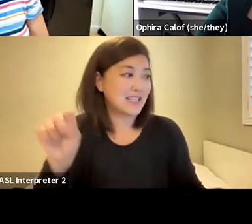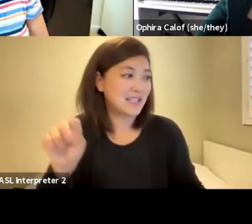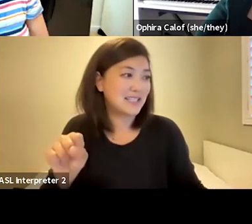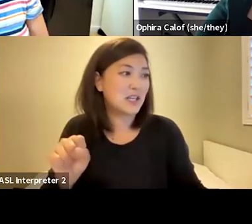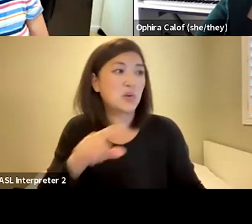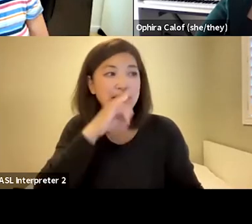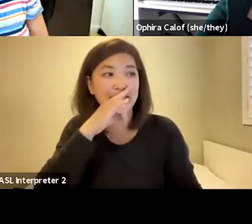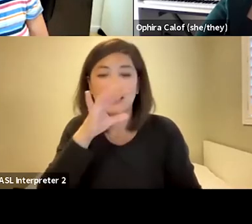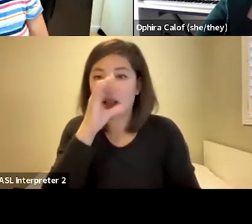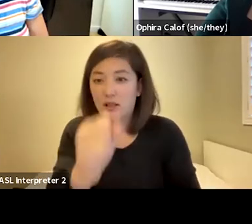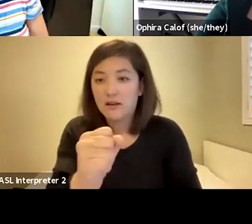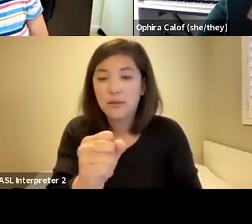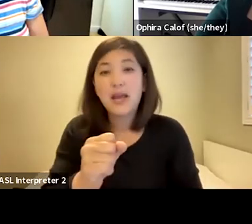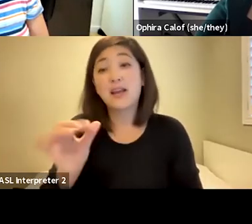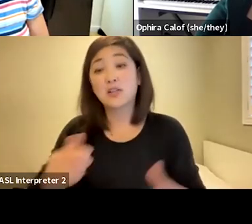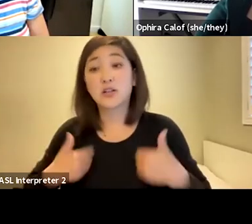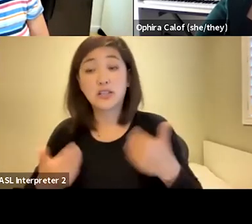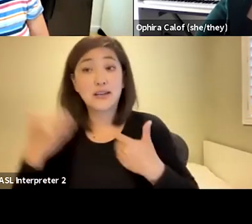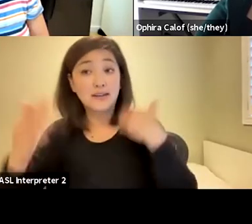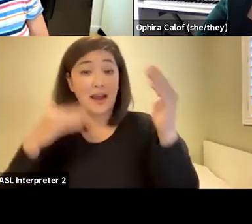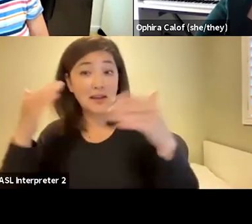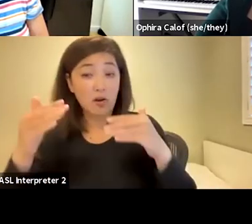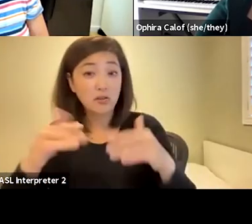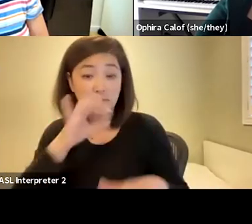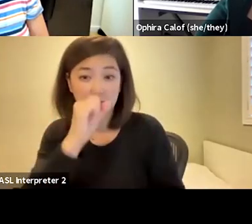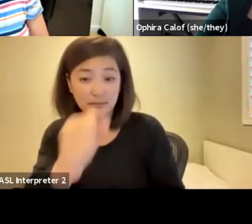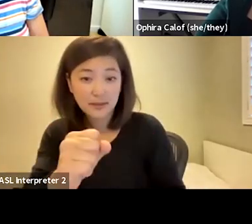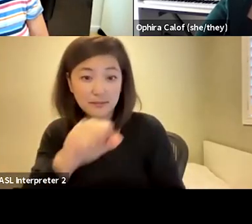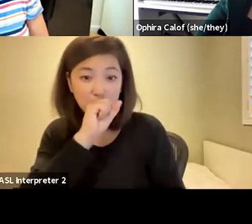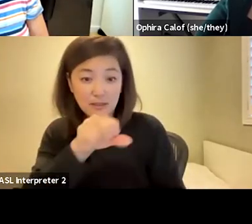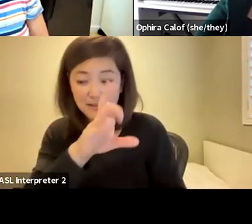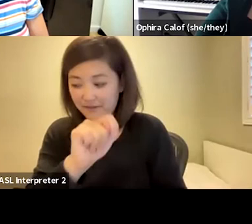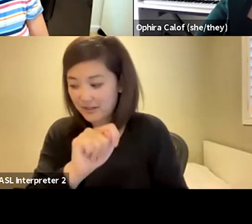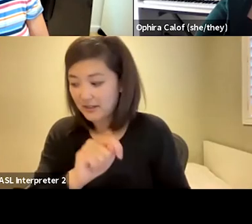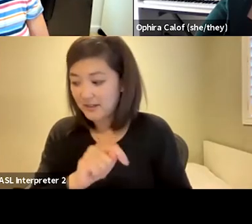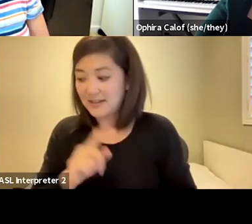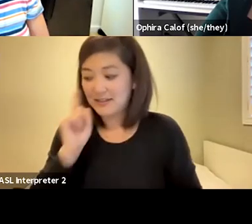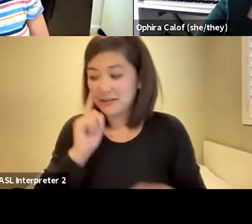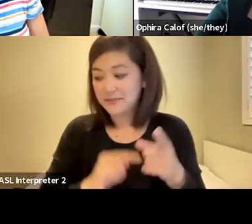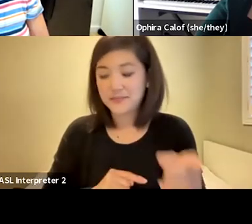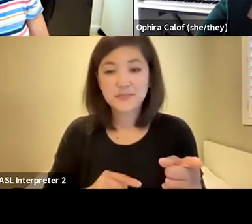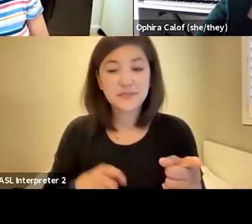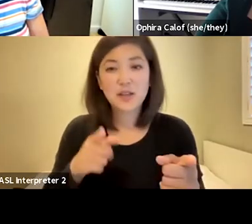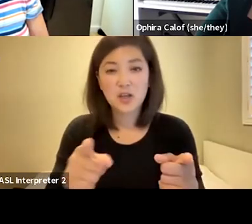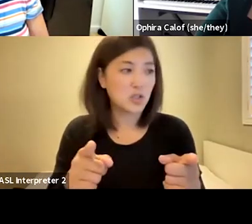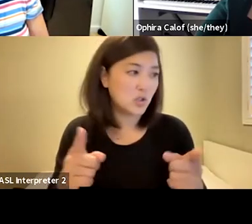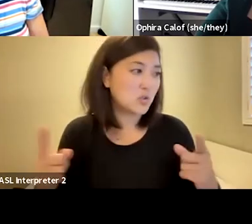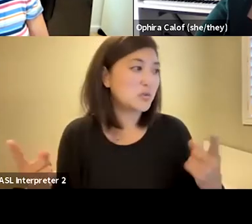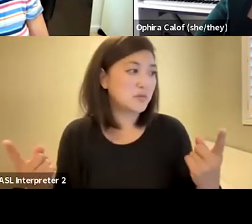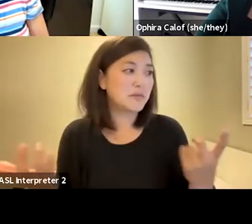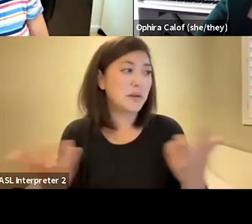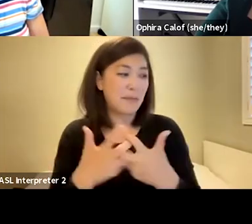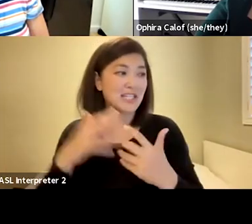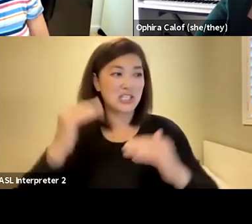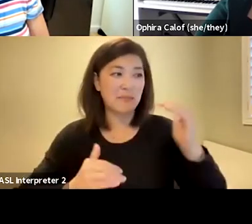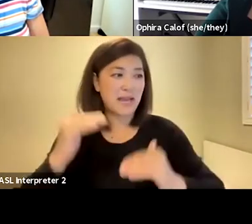where parents or young adults like me will still be interested. I think you've really hit this beautiful balance in The Bravest Night. And I'm wondering if you can talk a